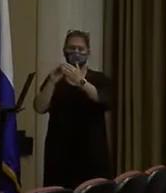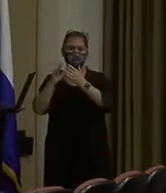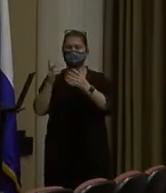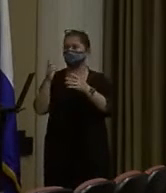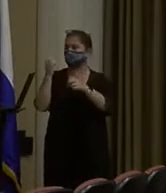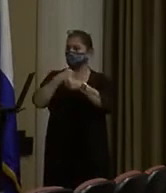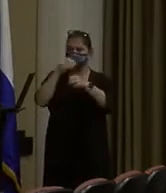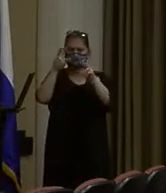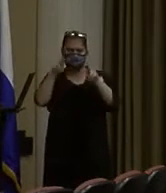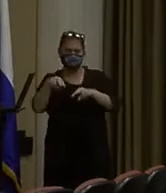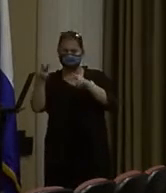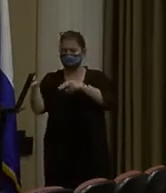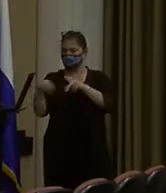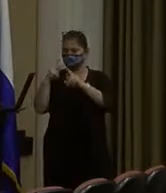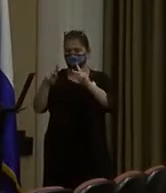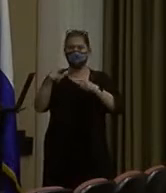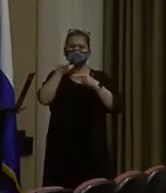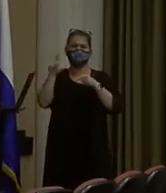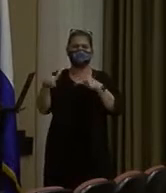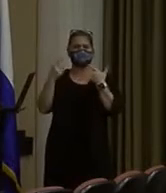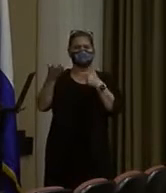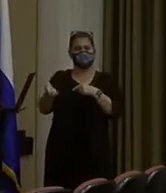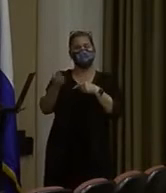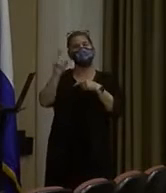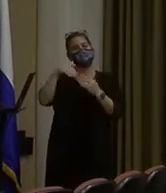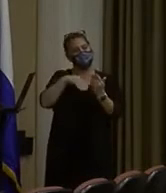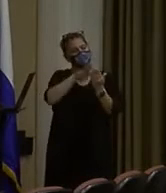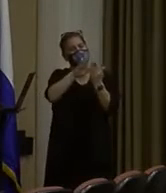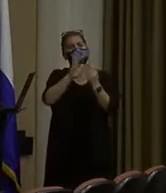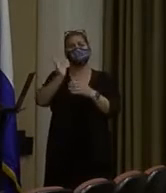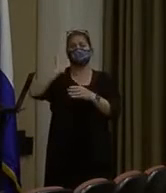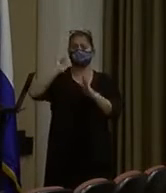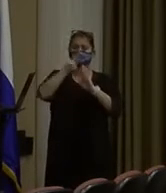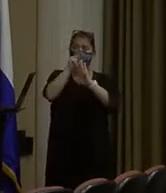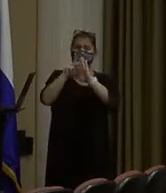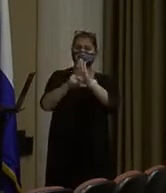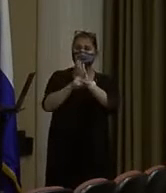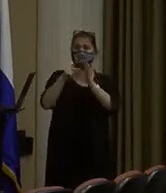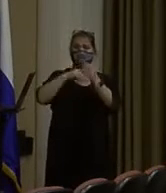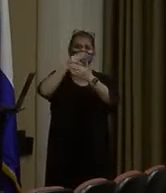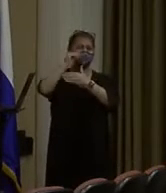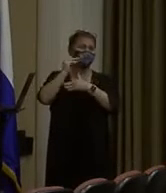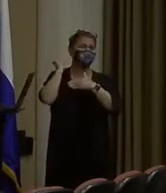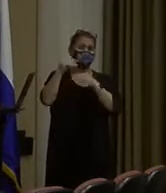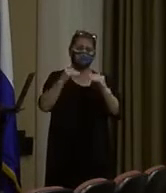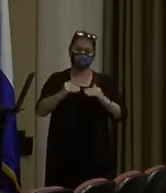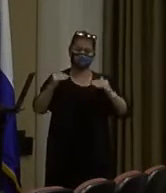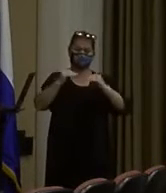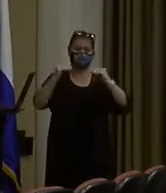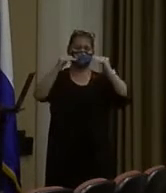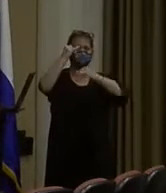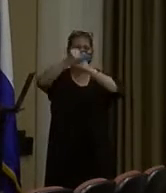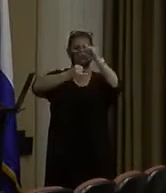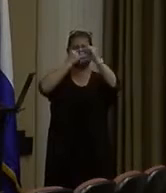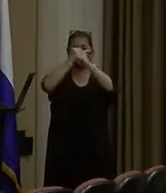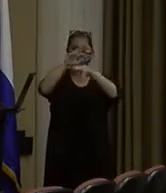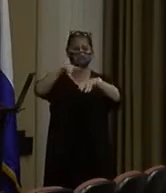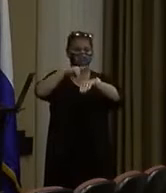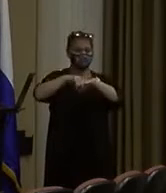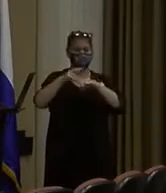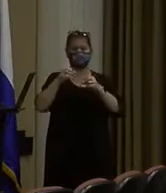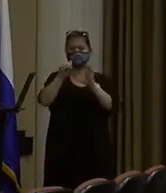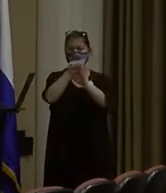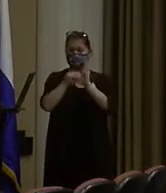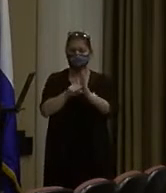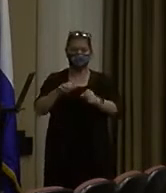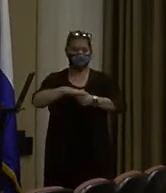the people who have been living in there. We've got to address the past policies and programs at all levels, international, as well as national,